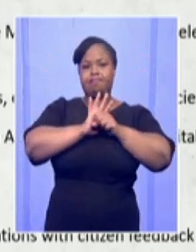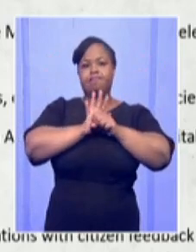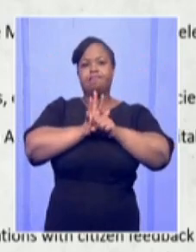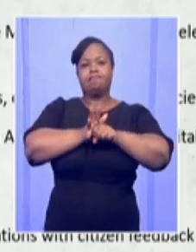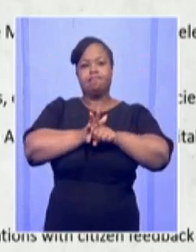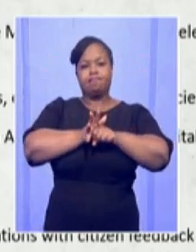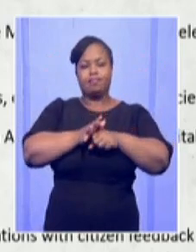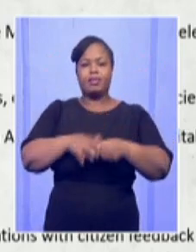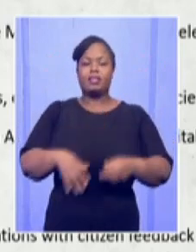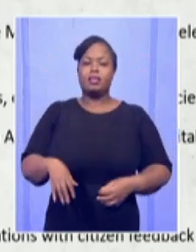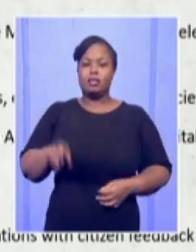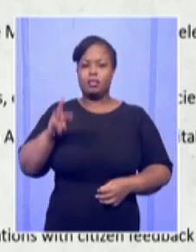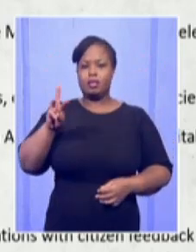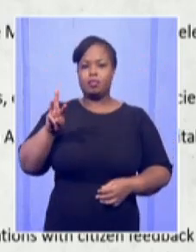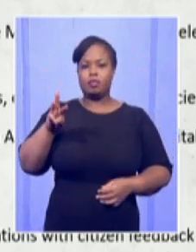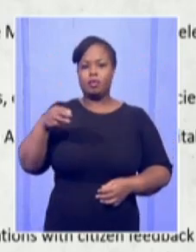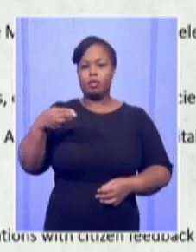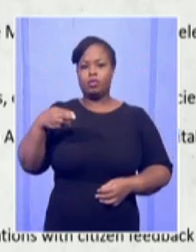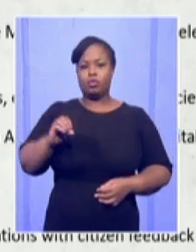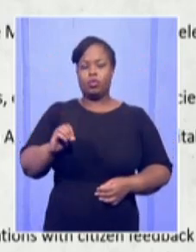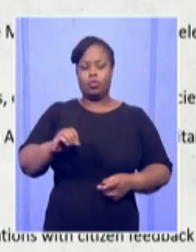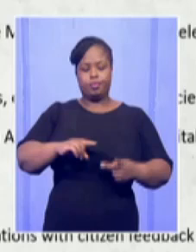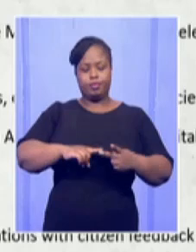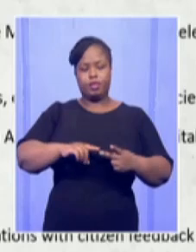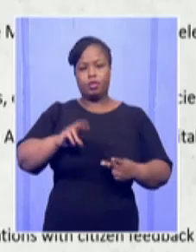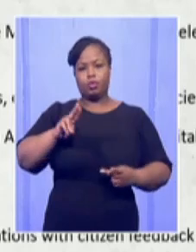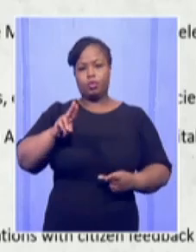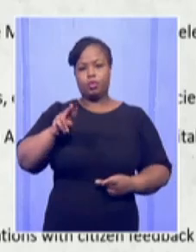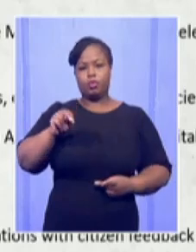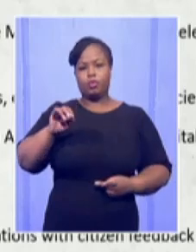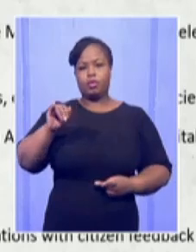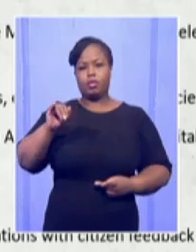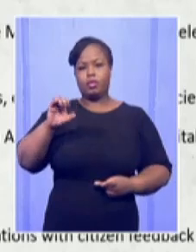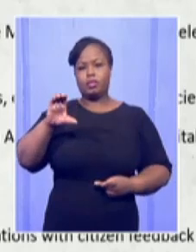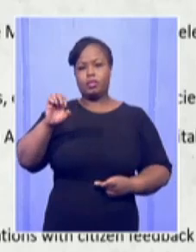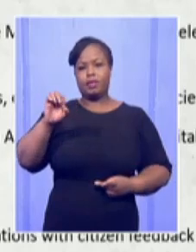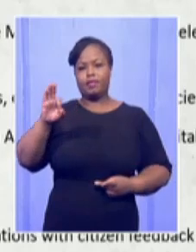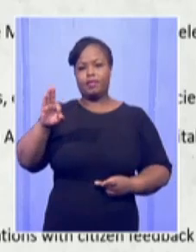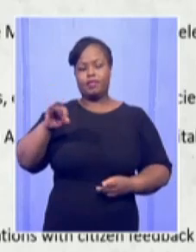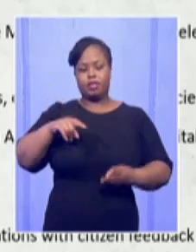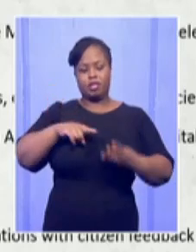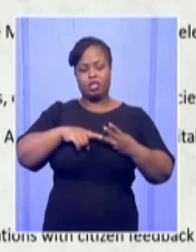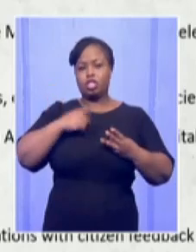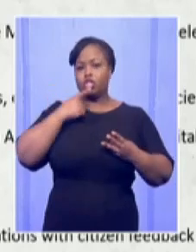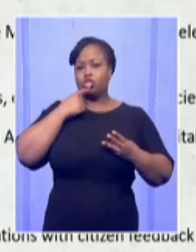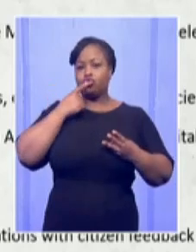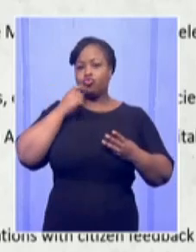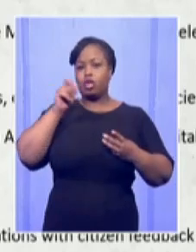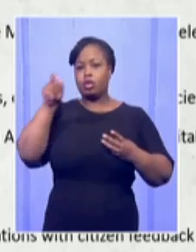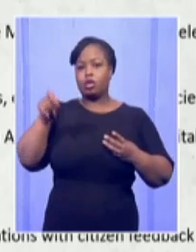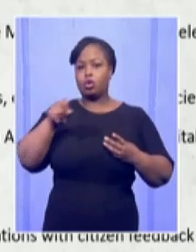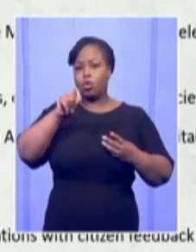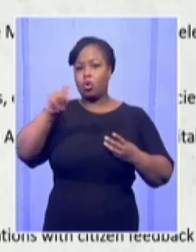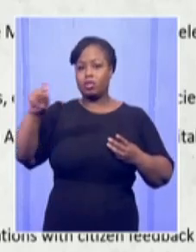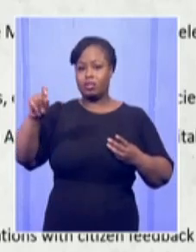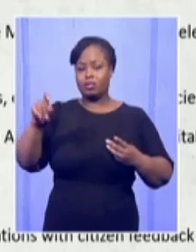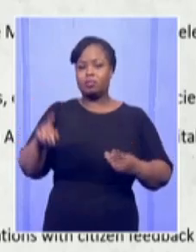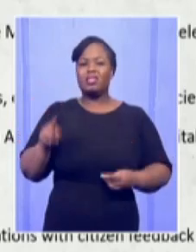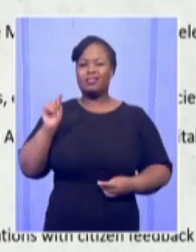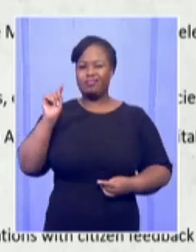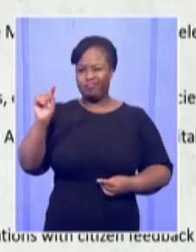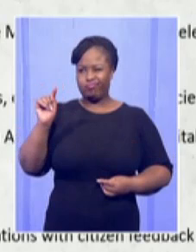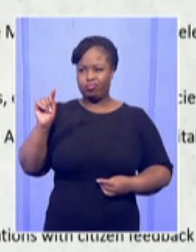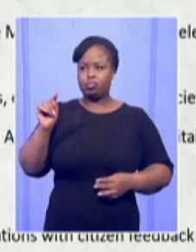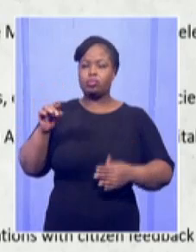The World Health Organization and UNICEF and also the Red Cross has those guidelines, which were actually a very useful reference